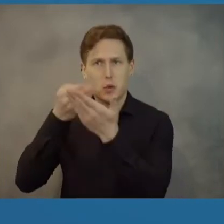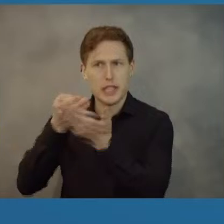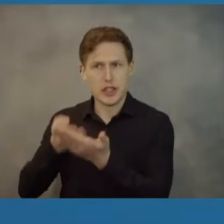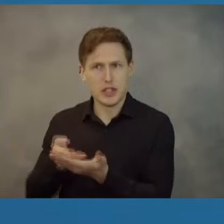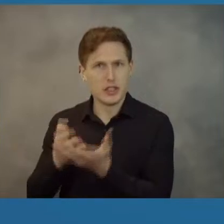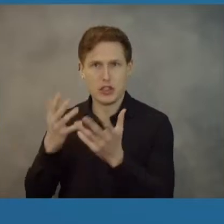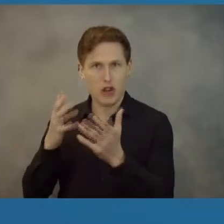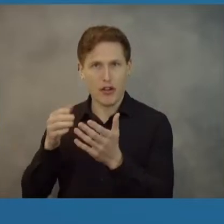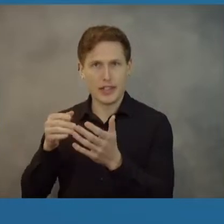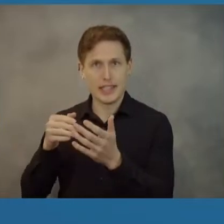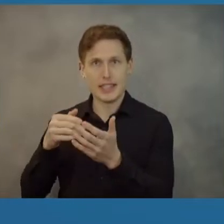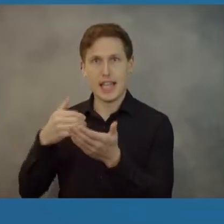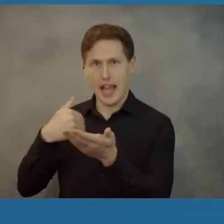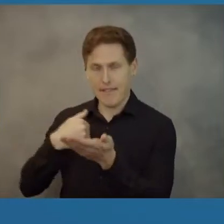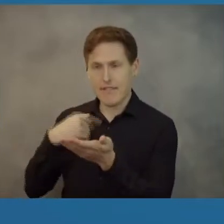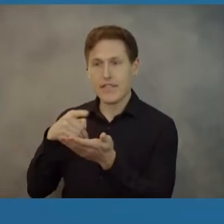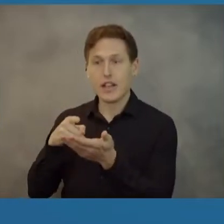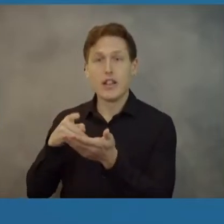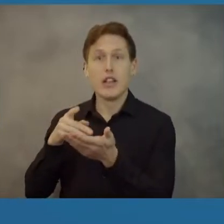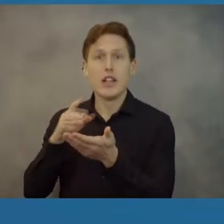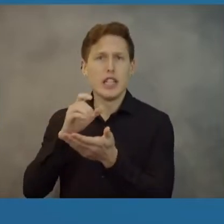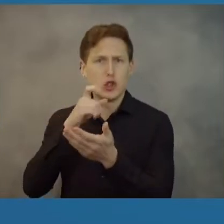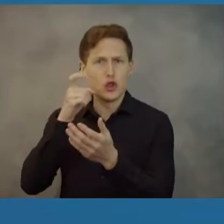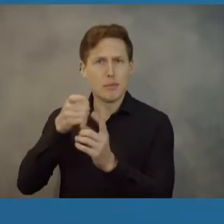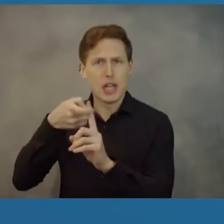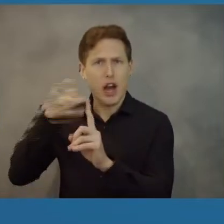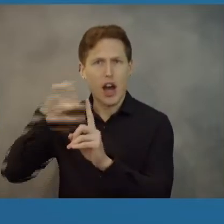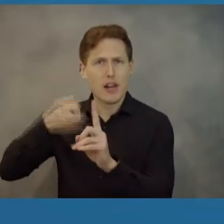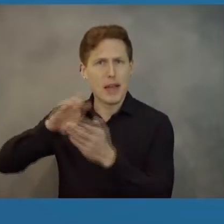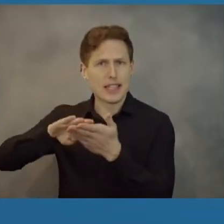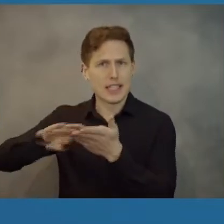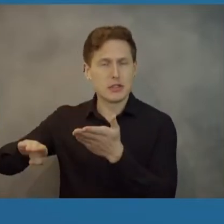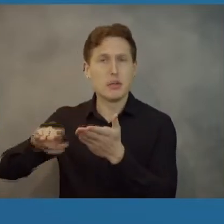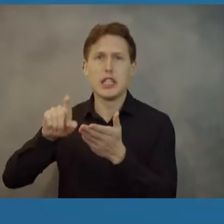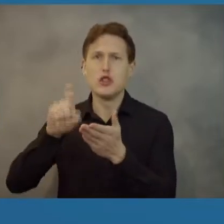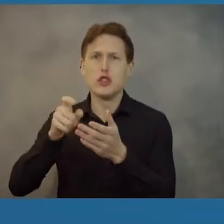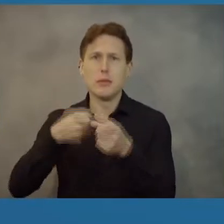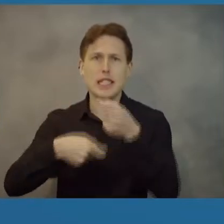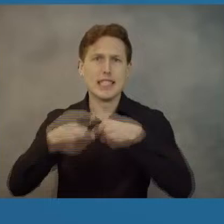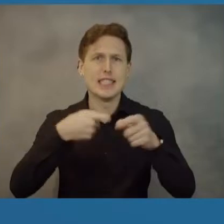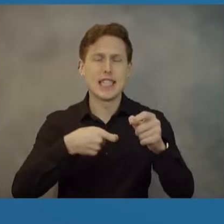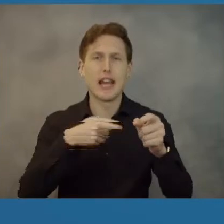not be automatically dismissed. It should go and be considered separately on a more